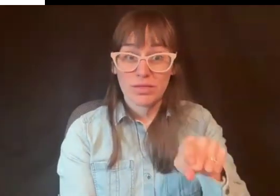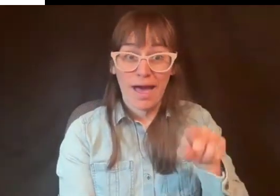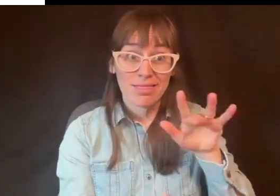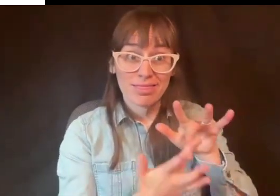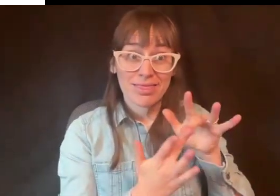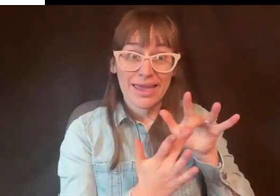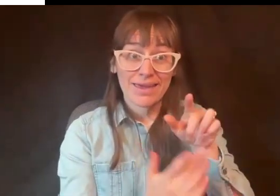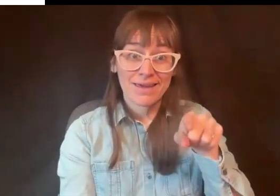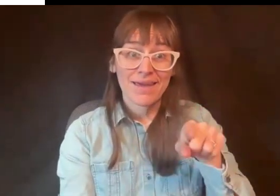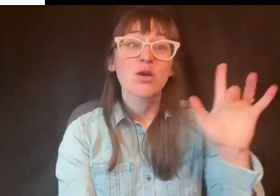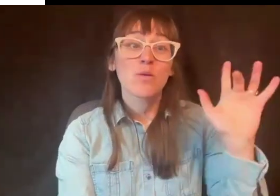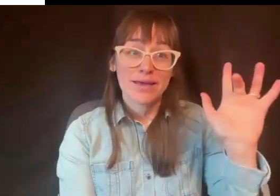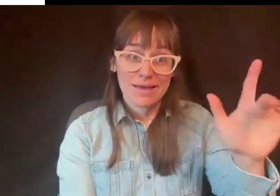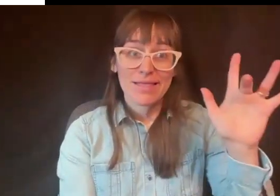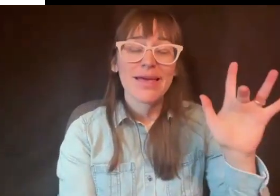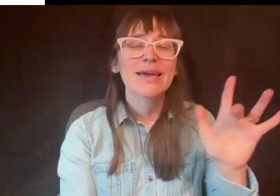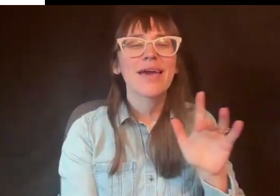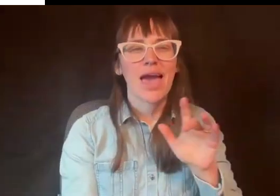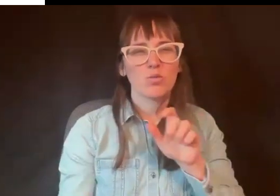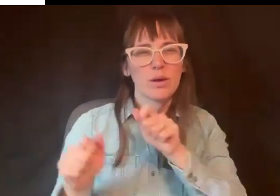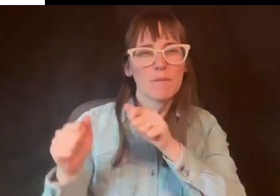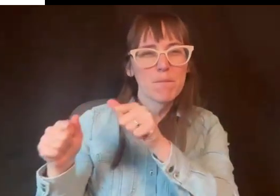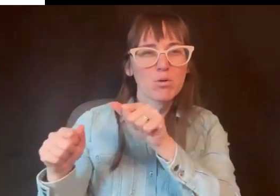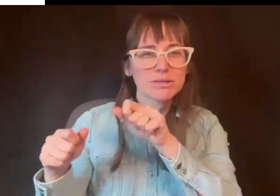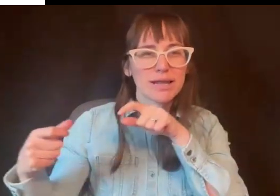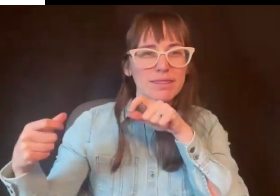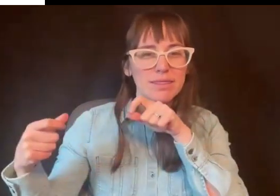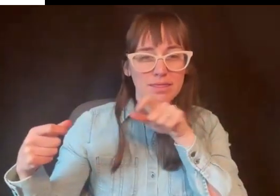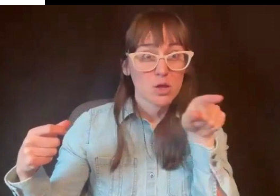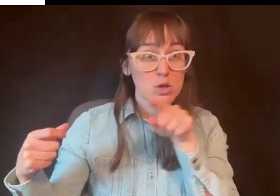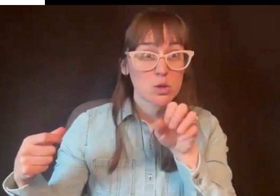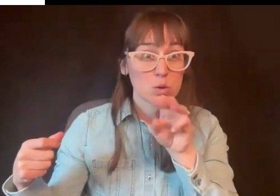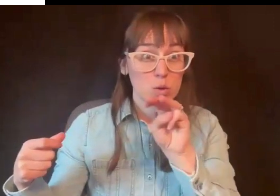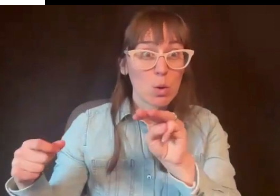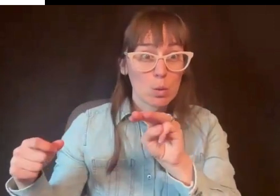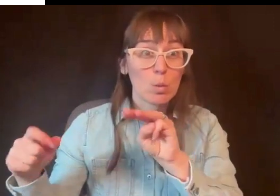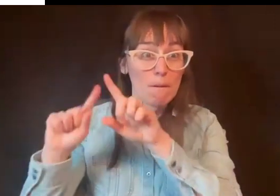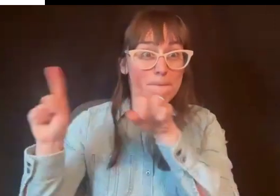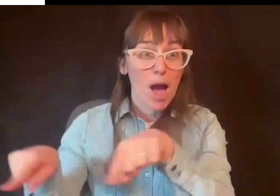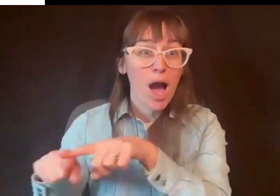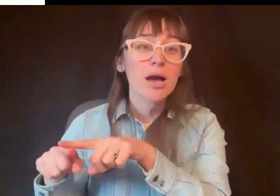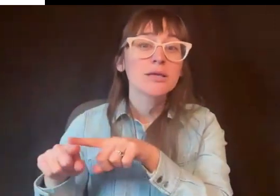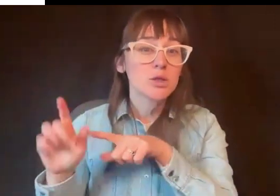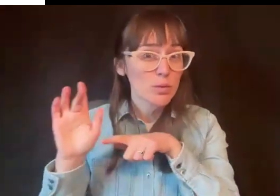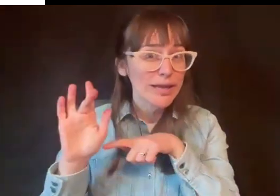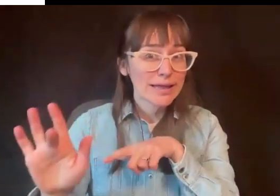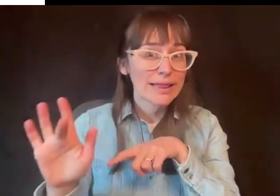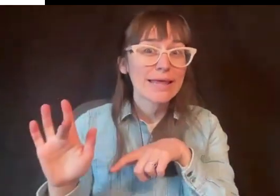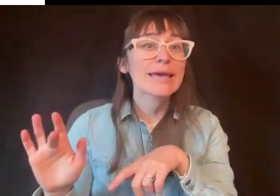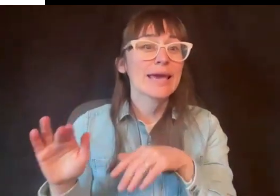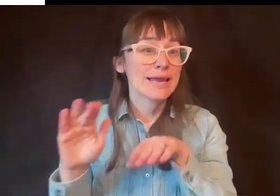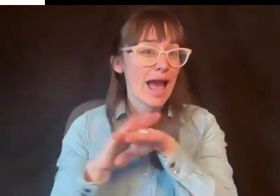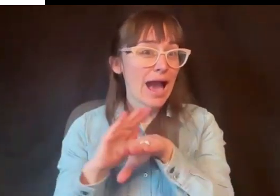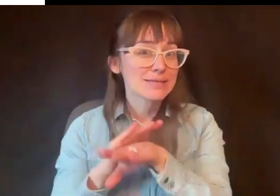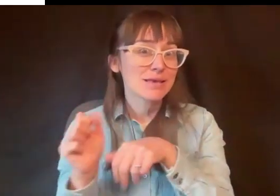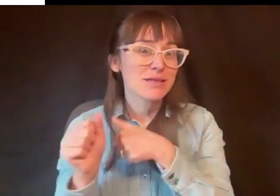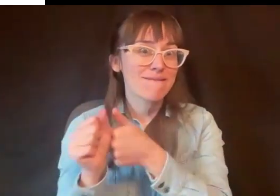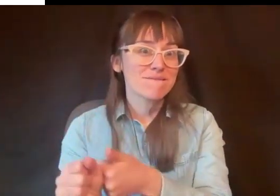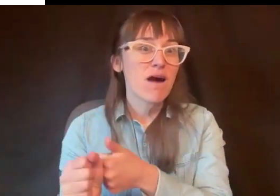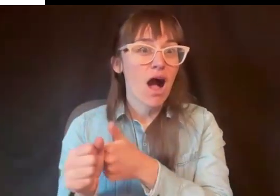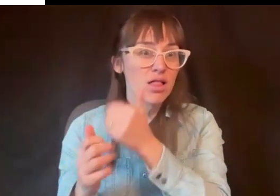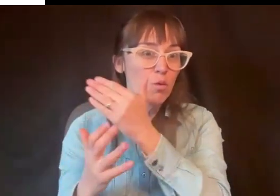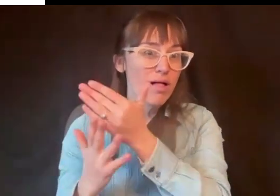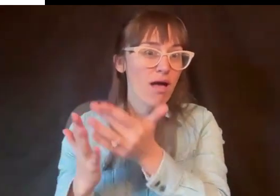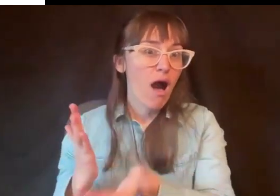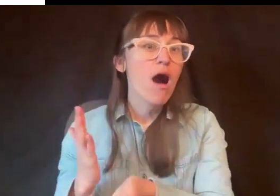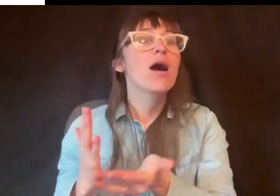we also just posted it in the Zoom platform for you to access and follow along as we go through it. We thank all